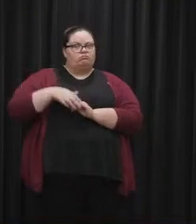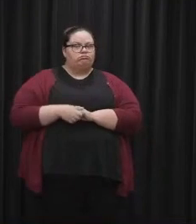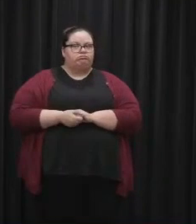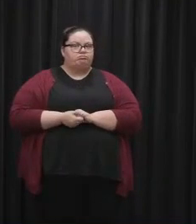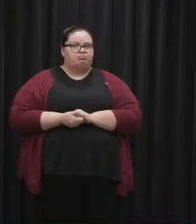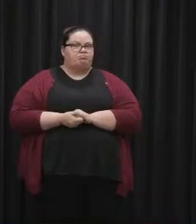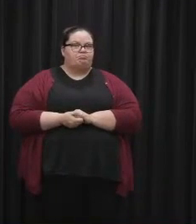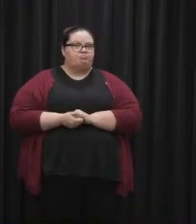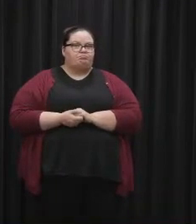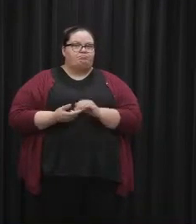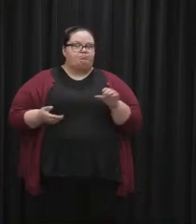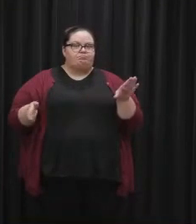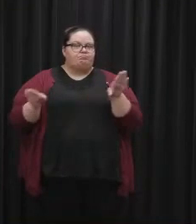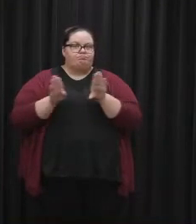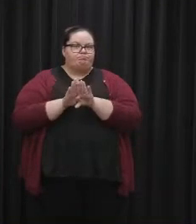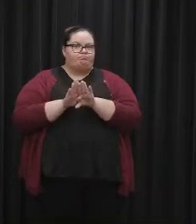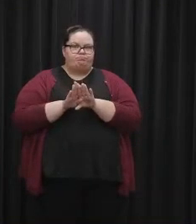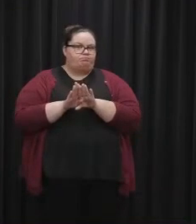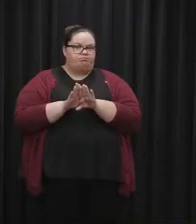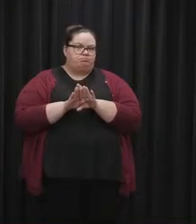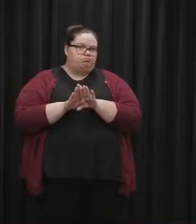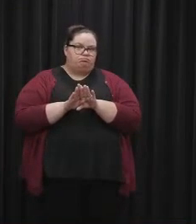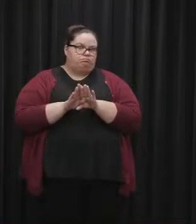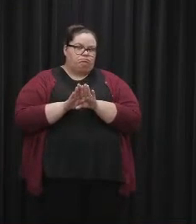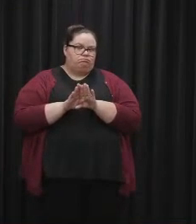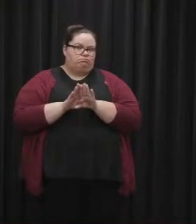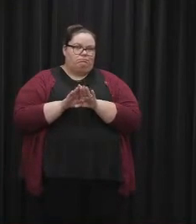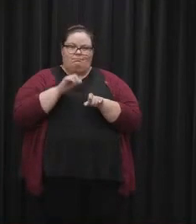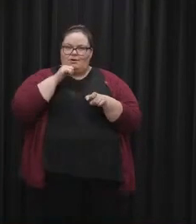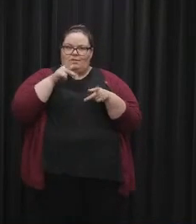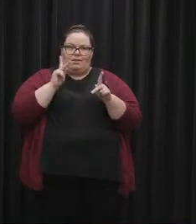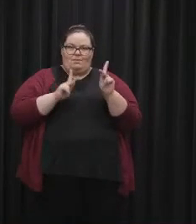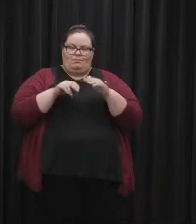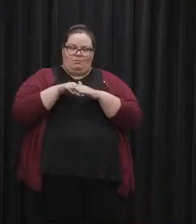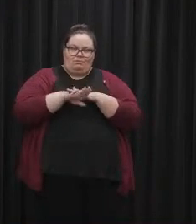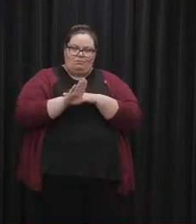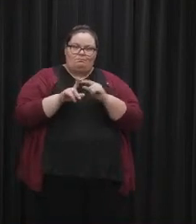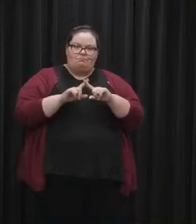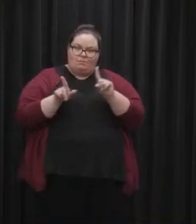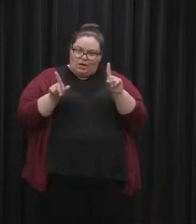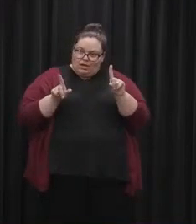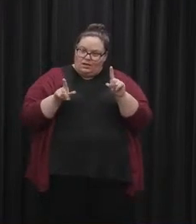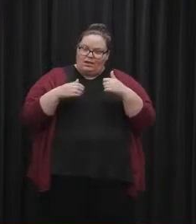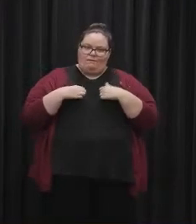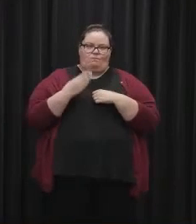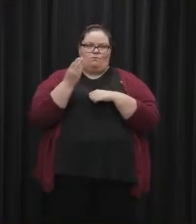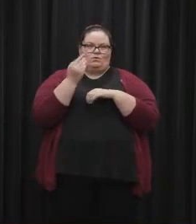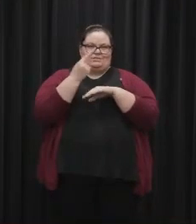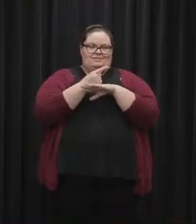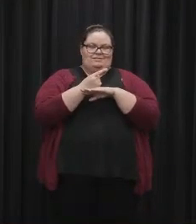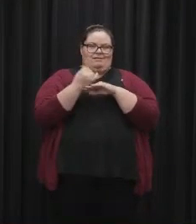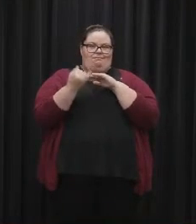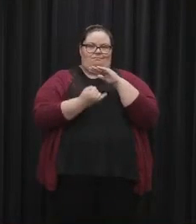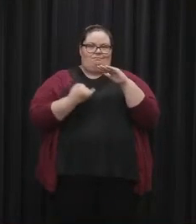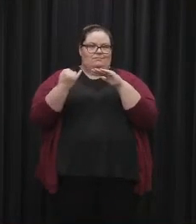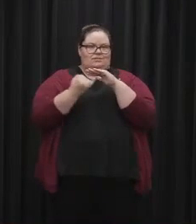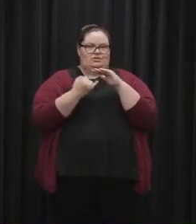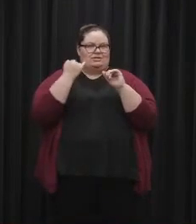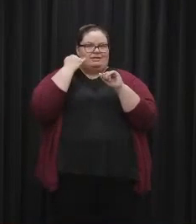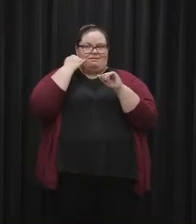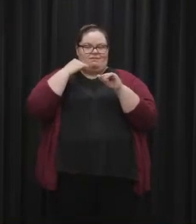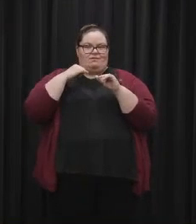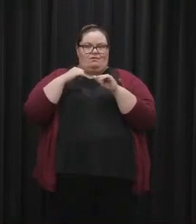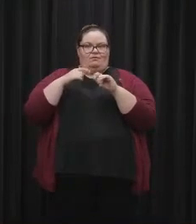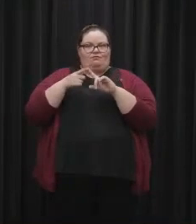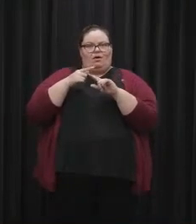never really had any closures in terms of not allowing people in, but they've always had a 14-day self-isolation period for people